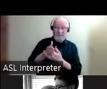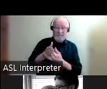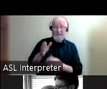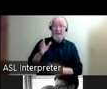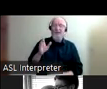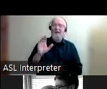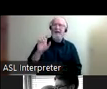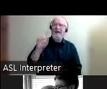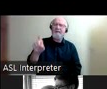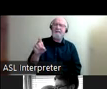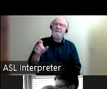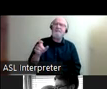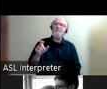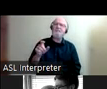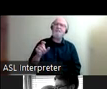presentation there, but